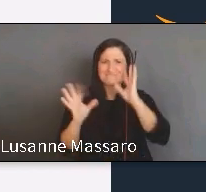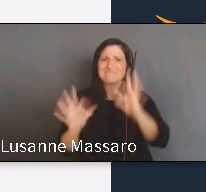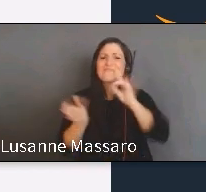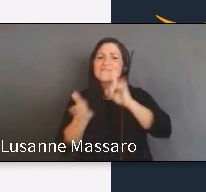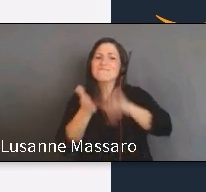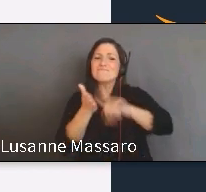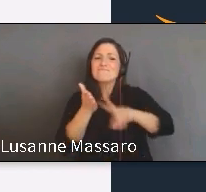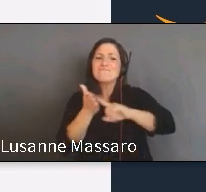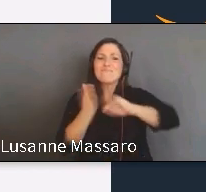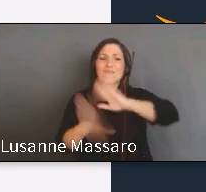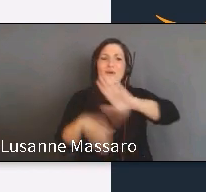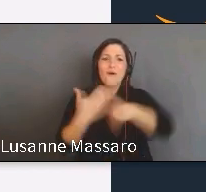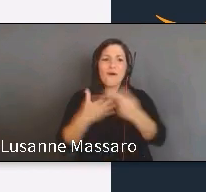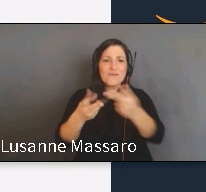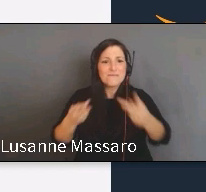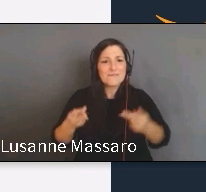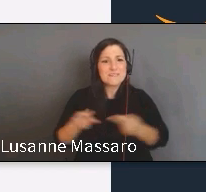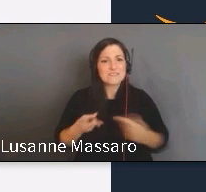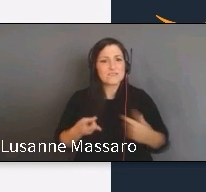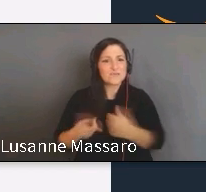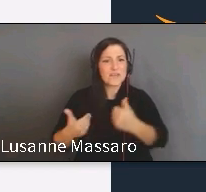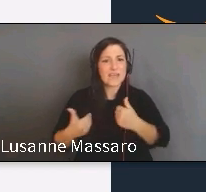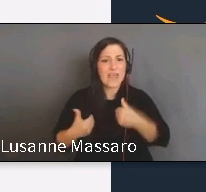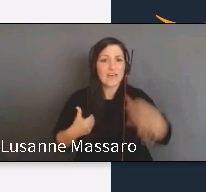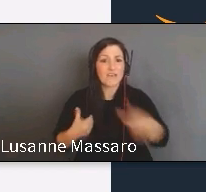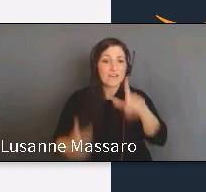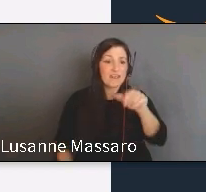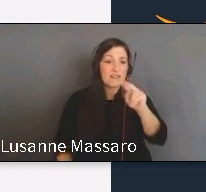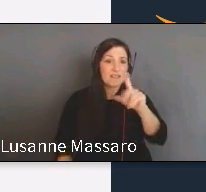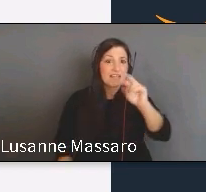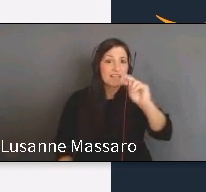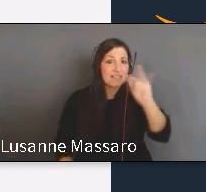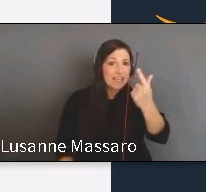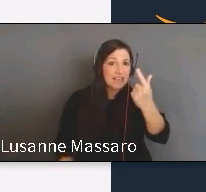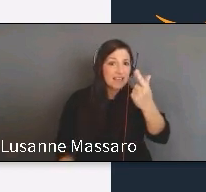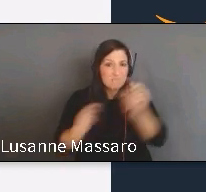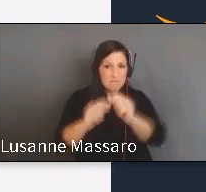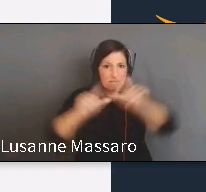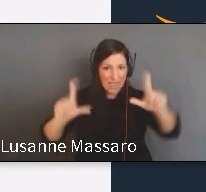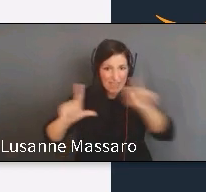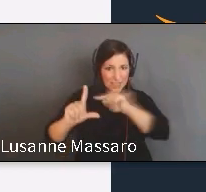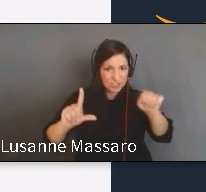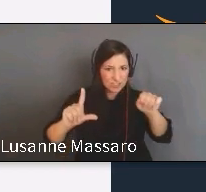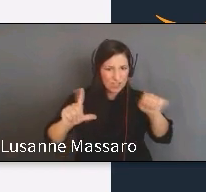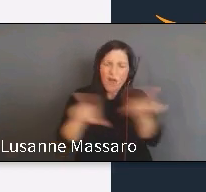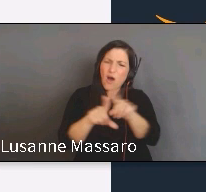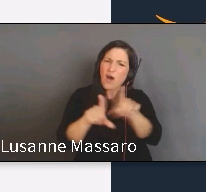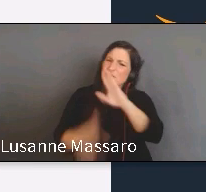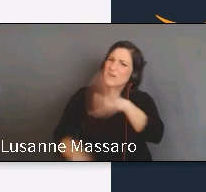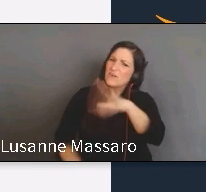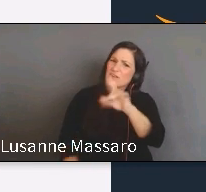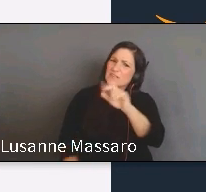we have in our on our landing page, and also, Deanna, I was going to mention